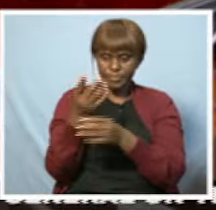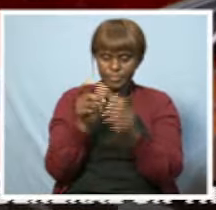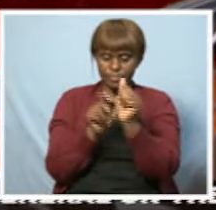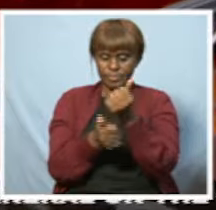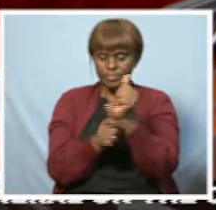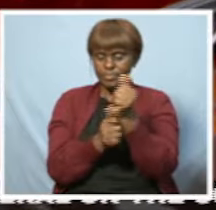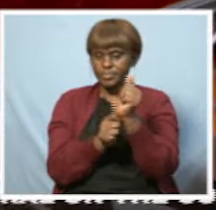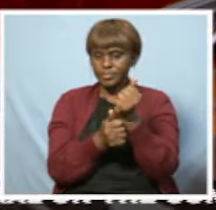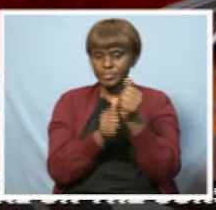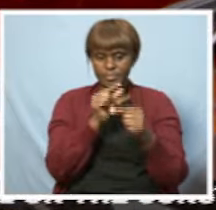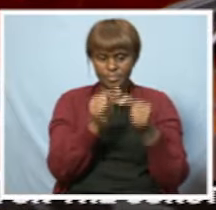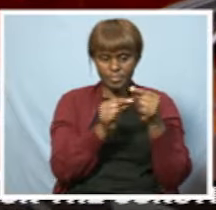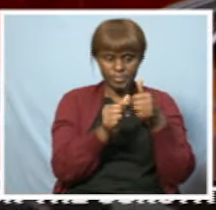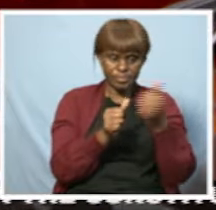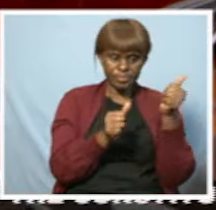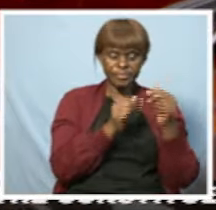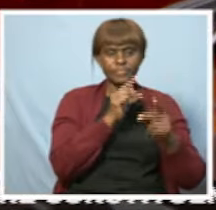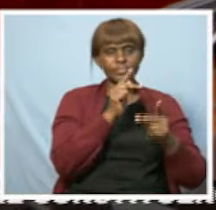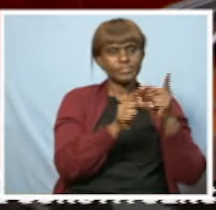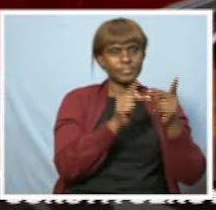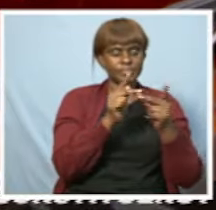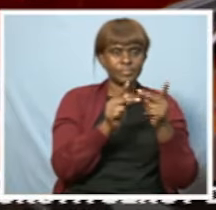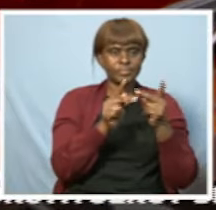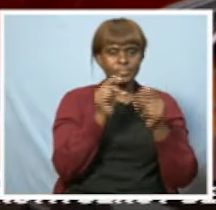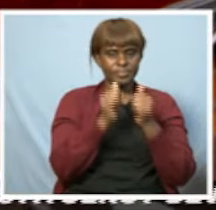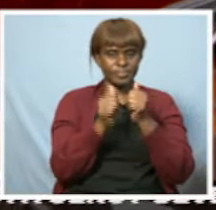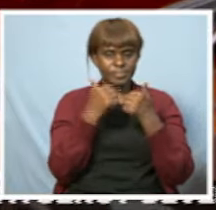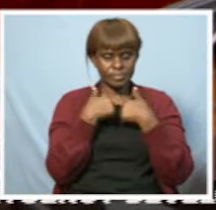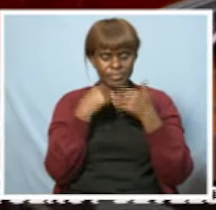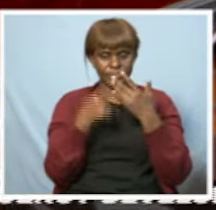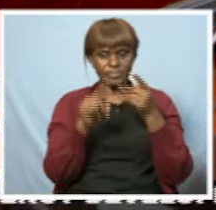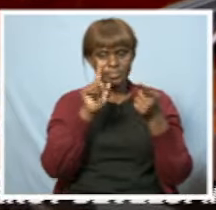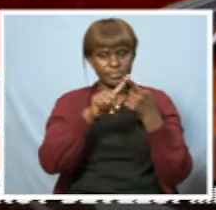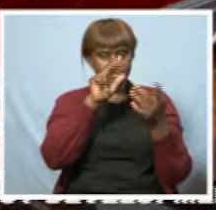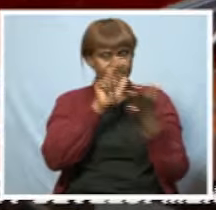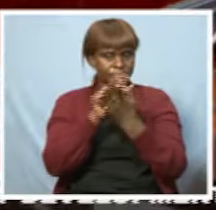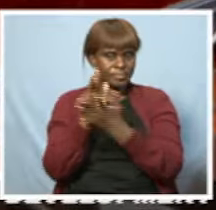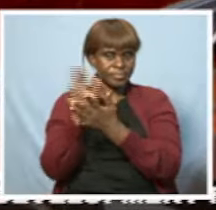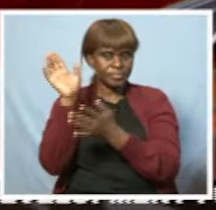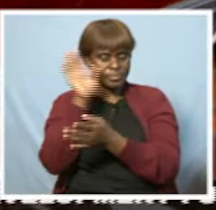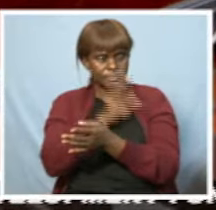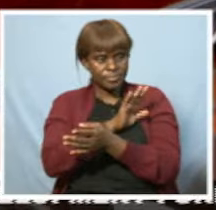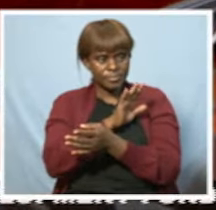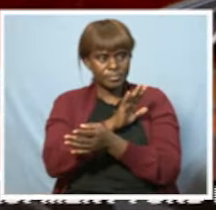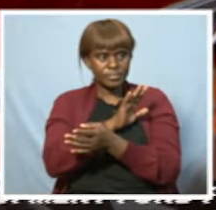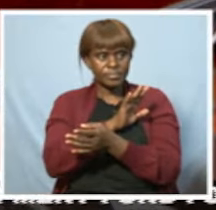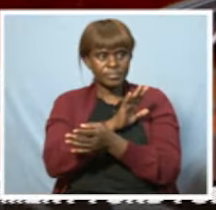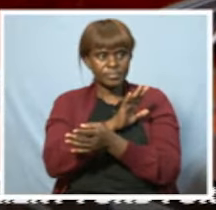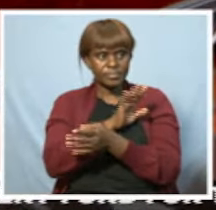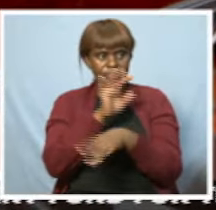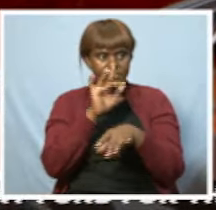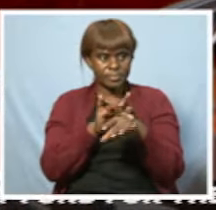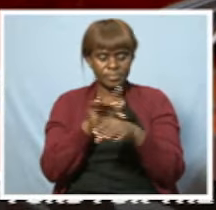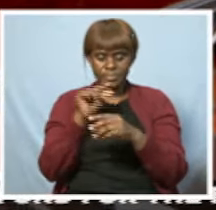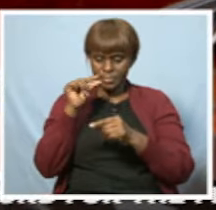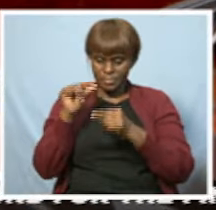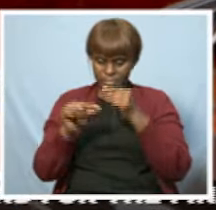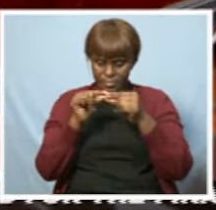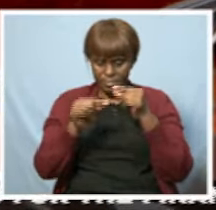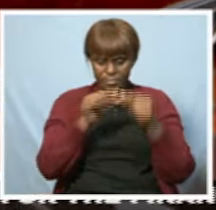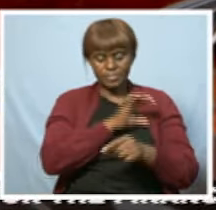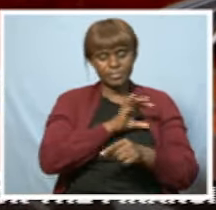seed, it's another process which has to be approved by the seed